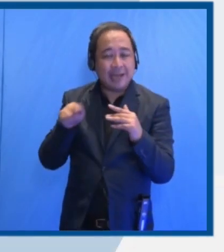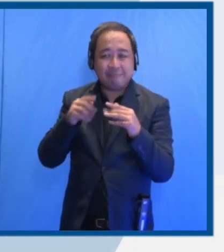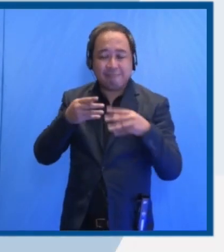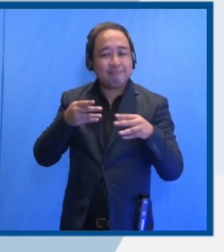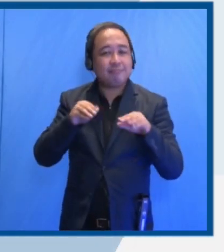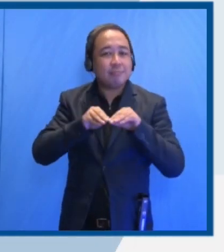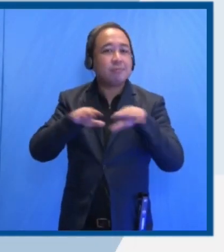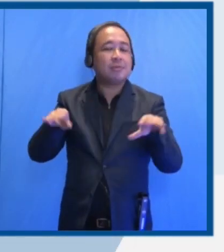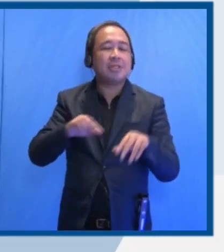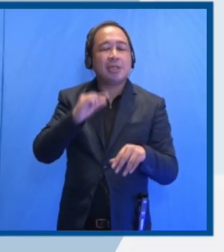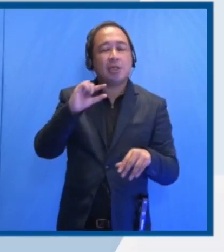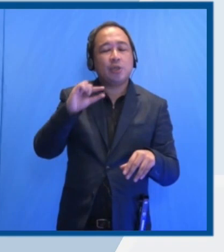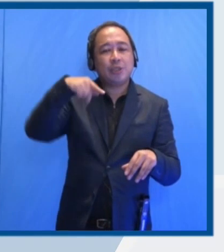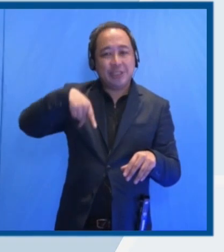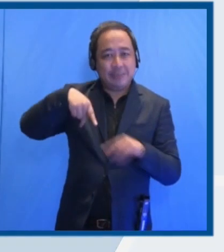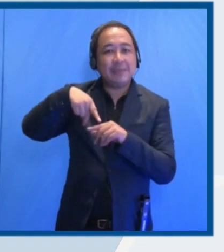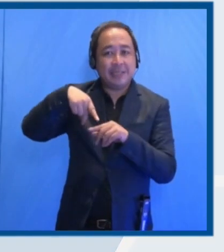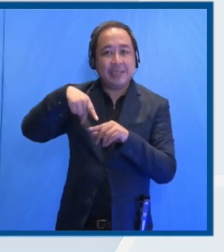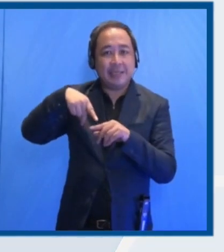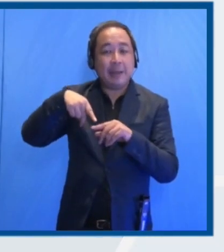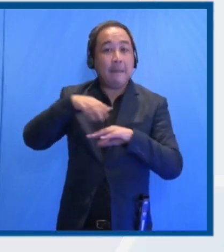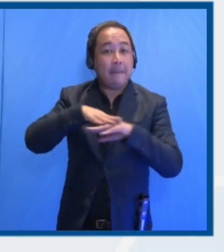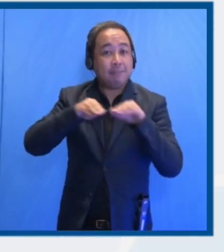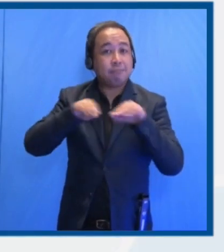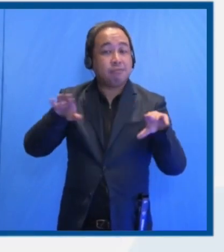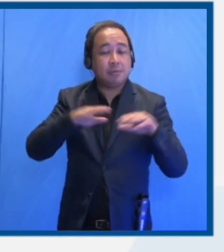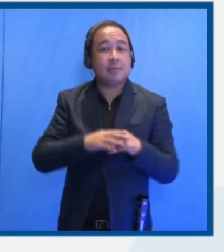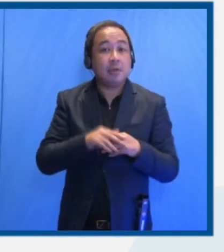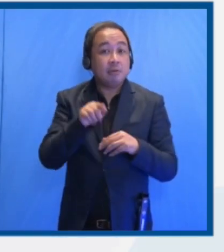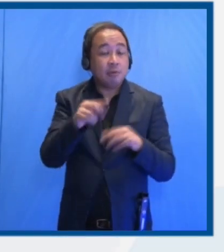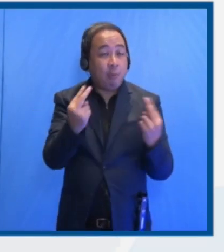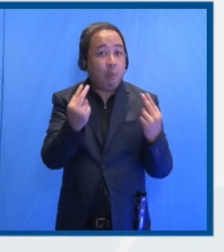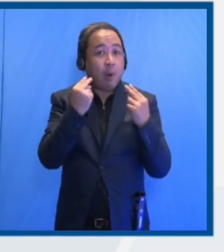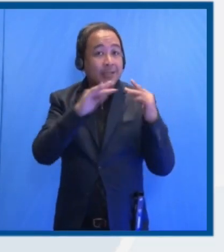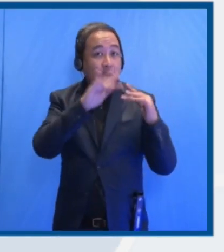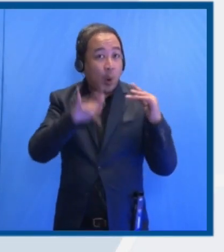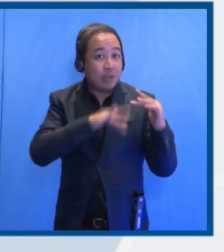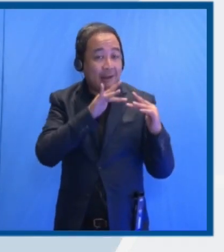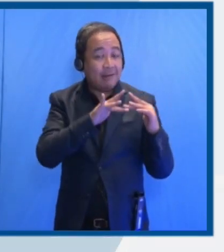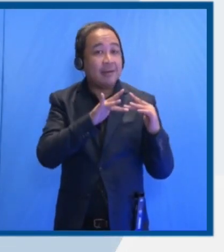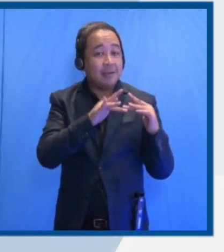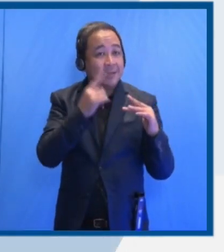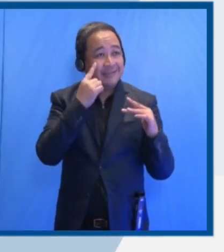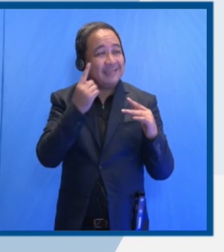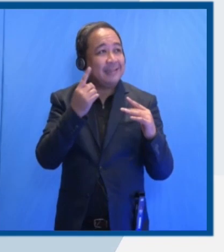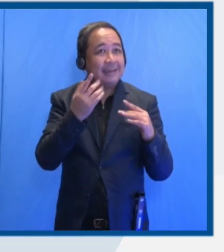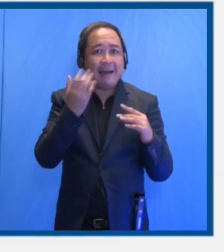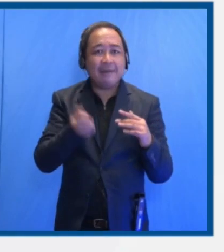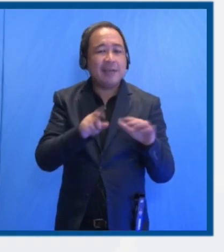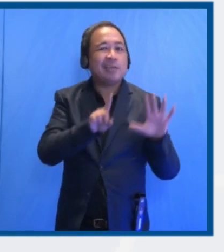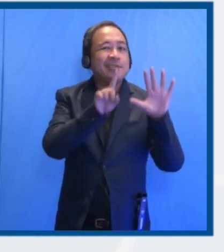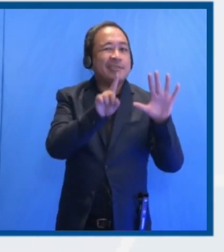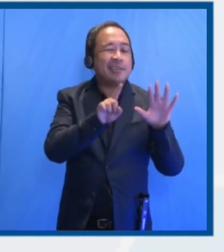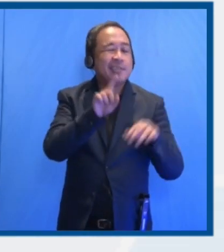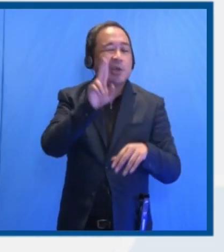and it's being recorded. So if you're watching online and you wish to follow this session in one of the 6 UN